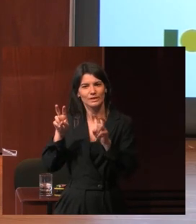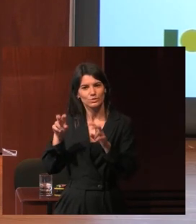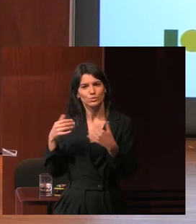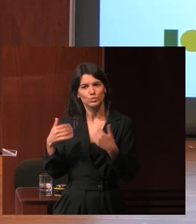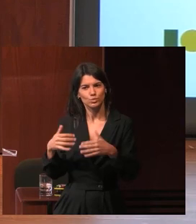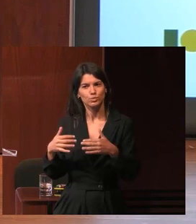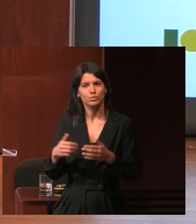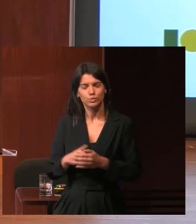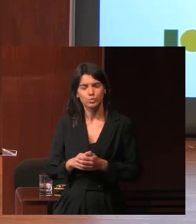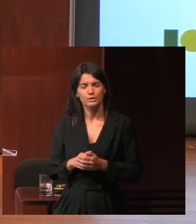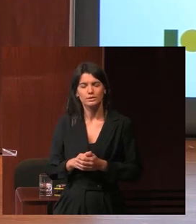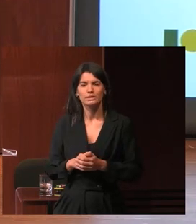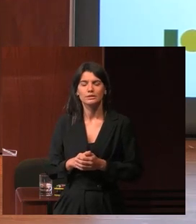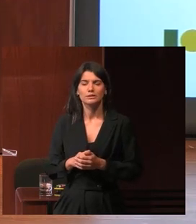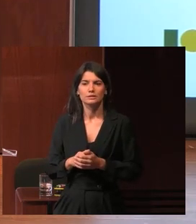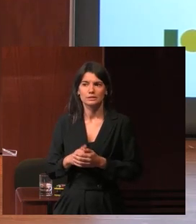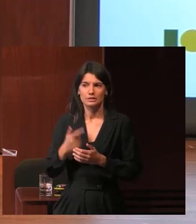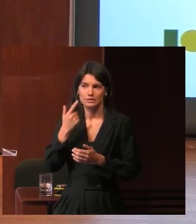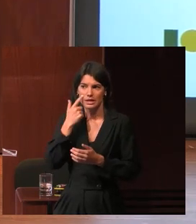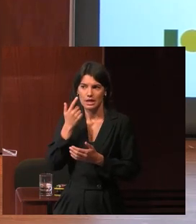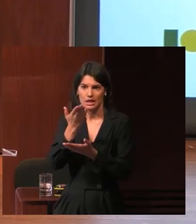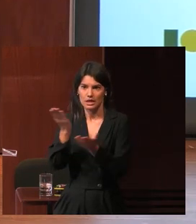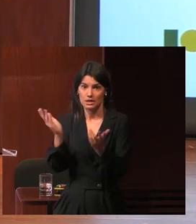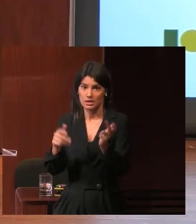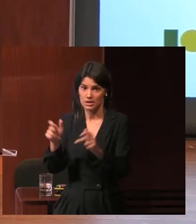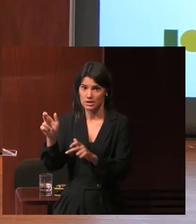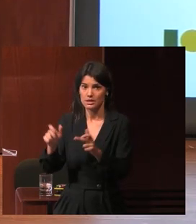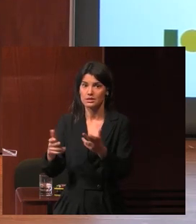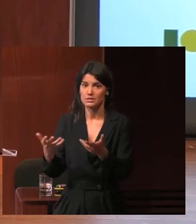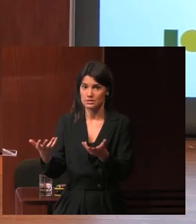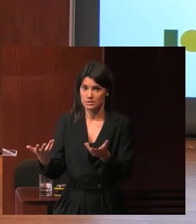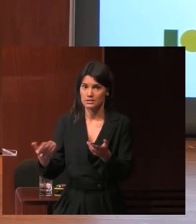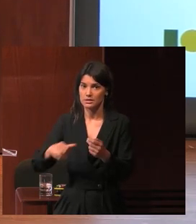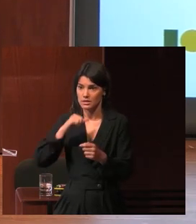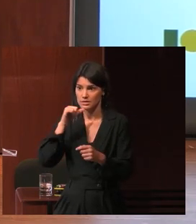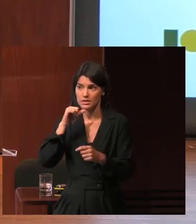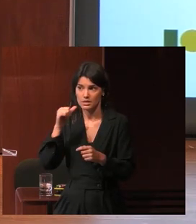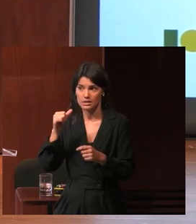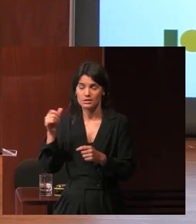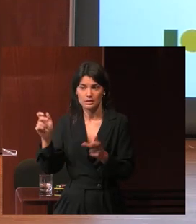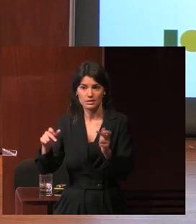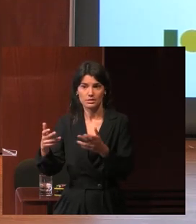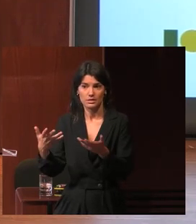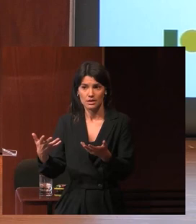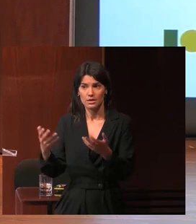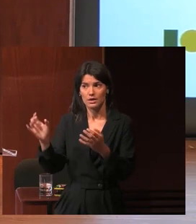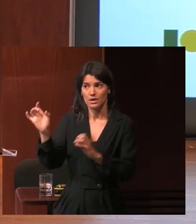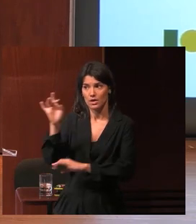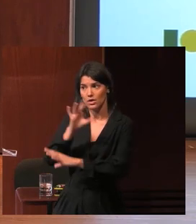each time more regularly in Europe or in the United States, that it's